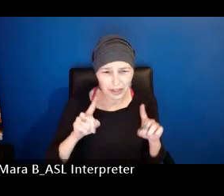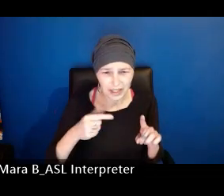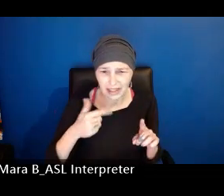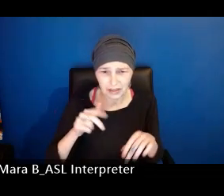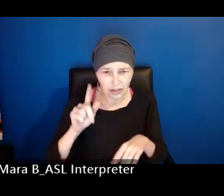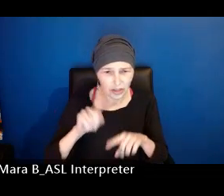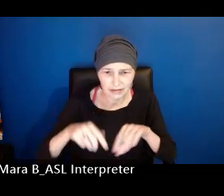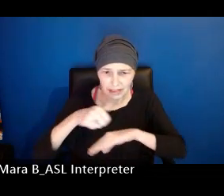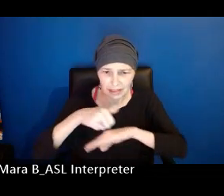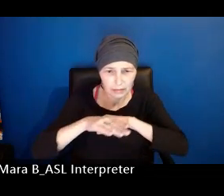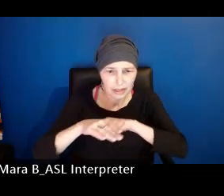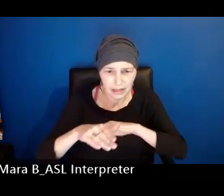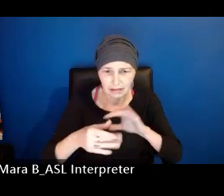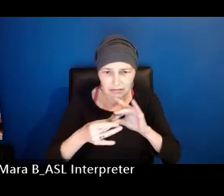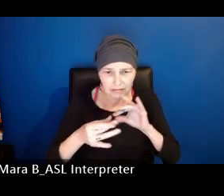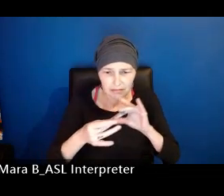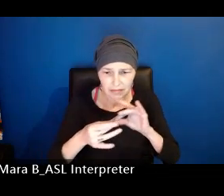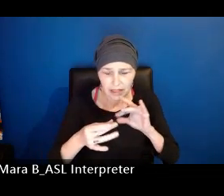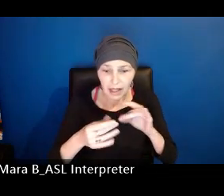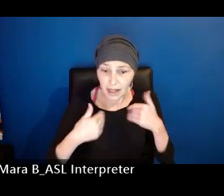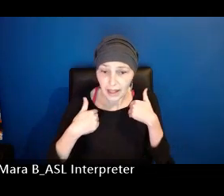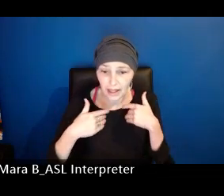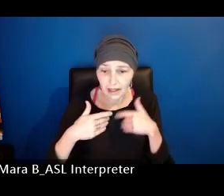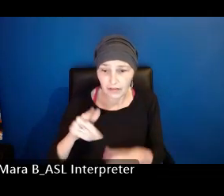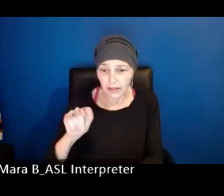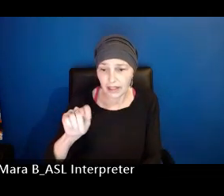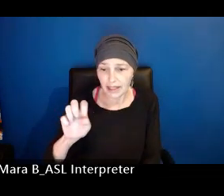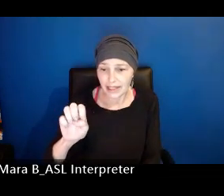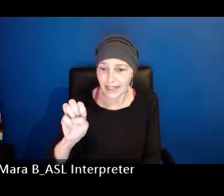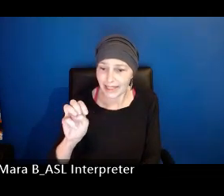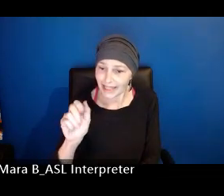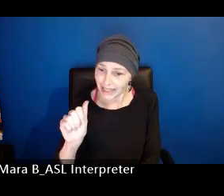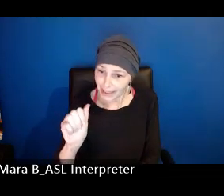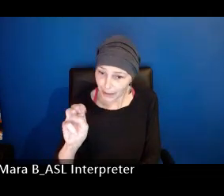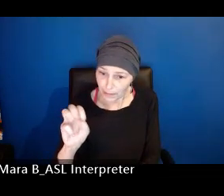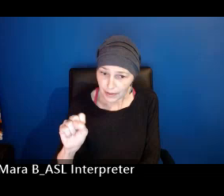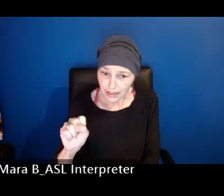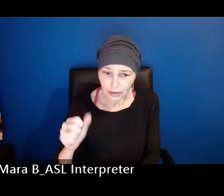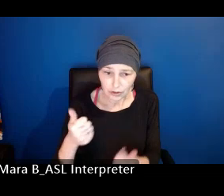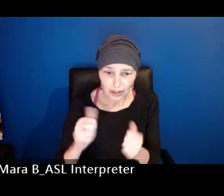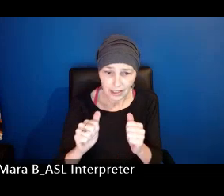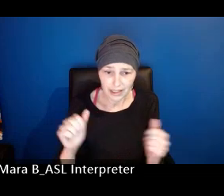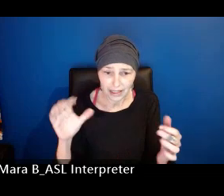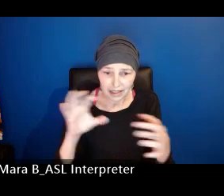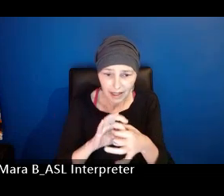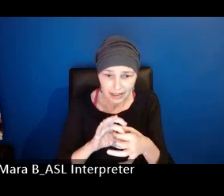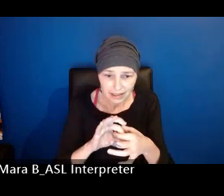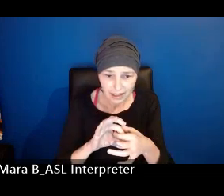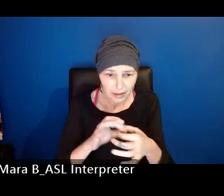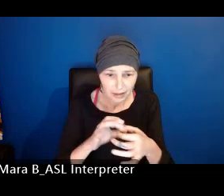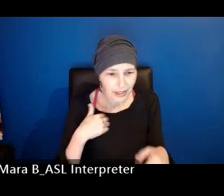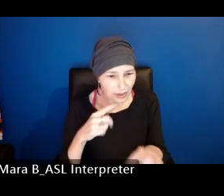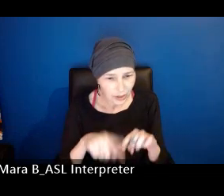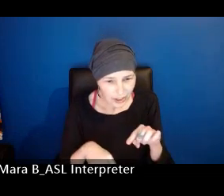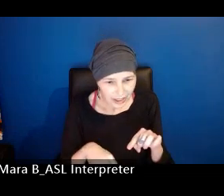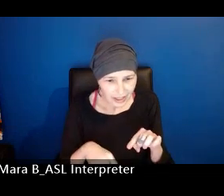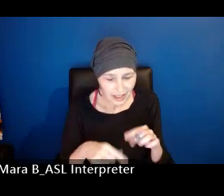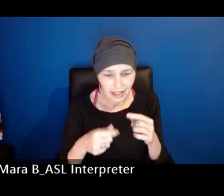team to be able to connect, and it wouldn't let me, so I had to call in, which was disappointing because I can't see